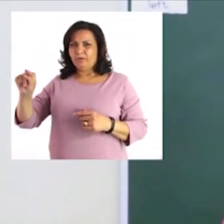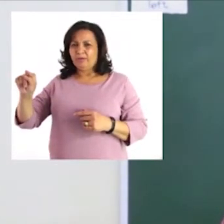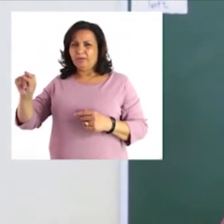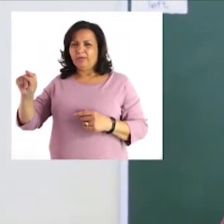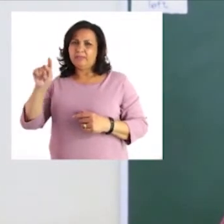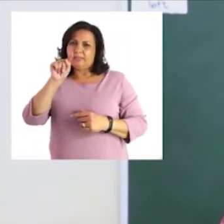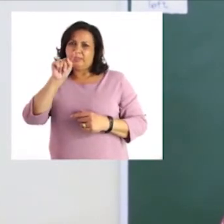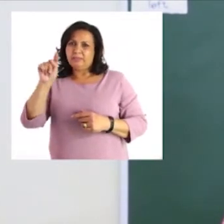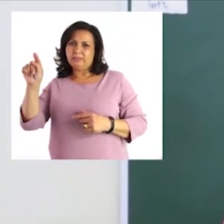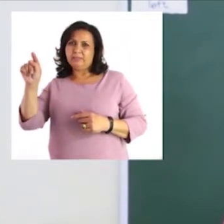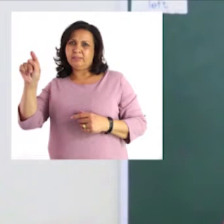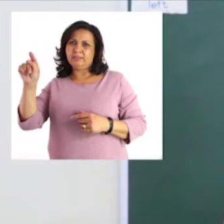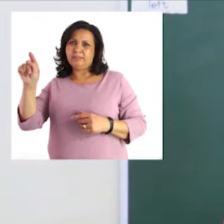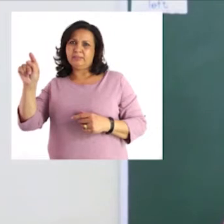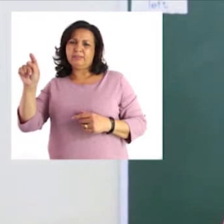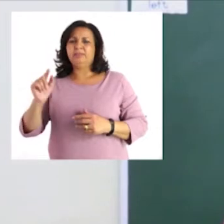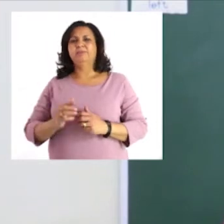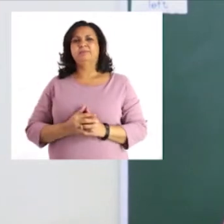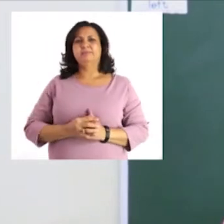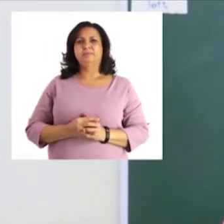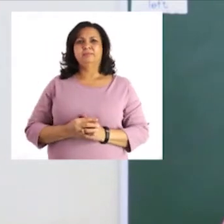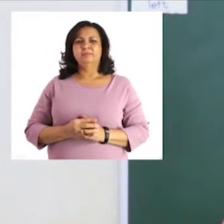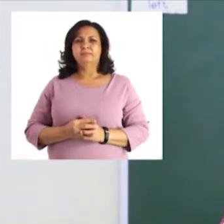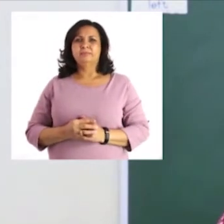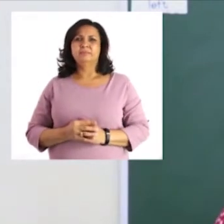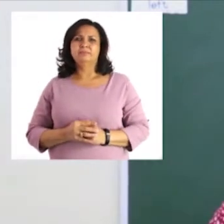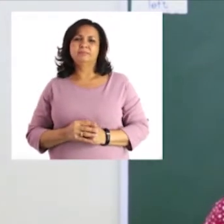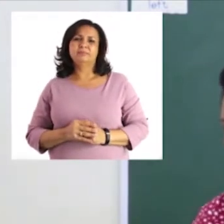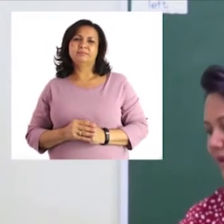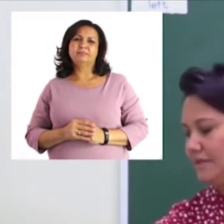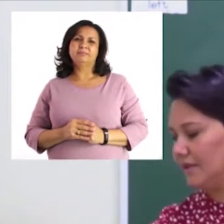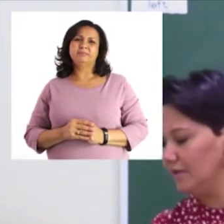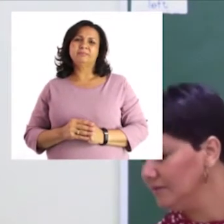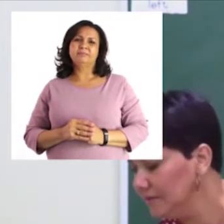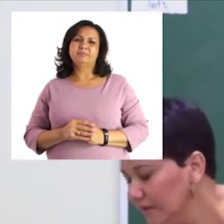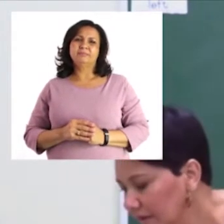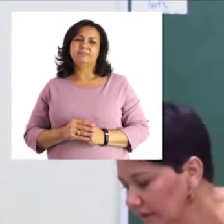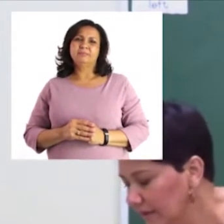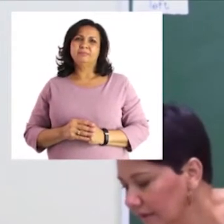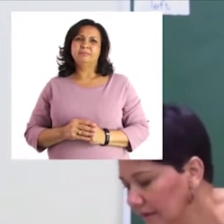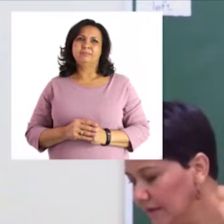curvy kick. And then in the middle, you draw a straight line. Okay, so